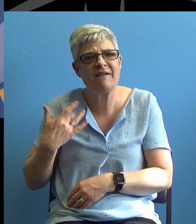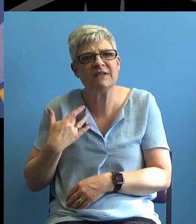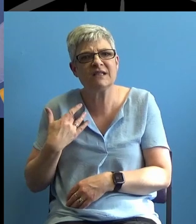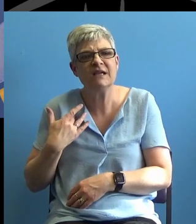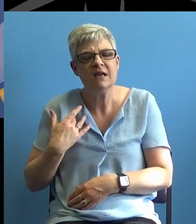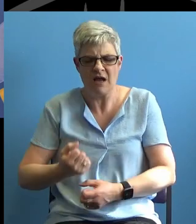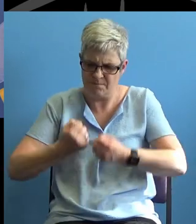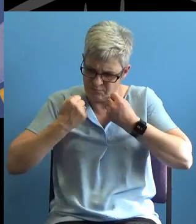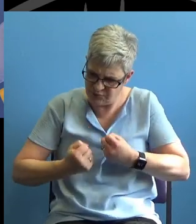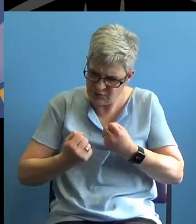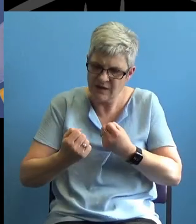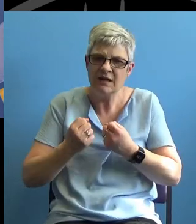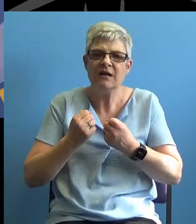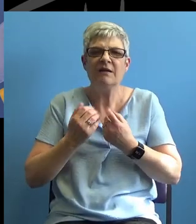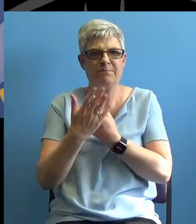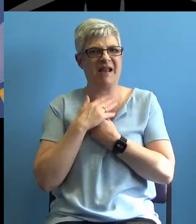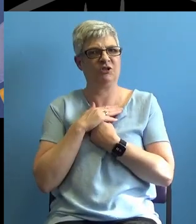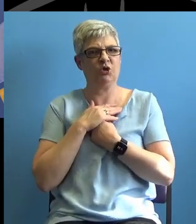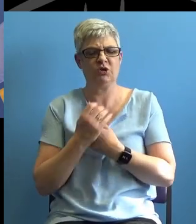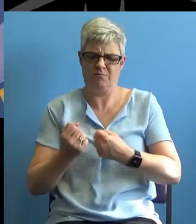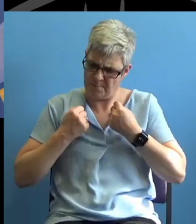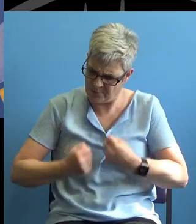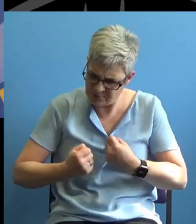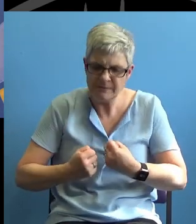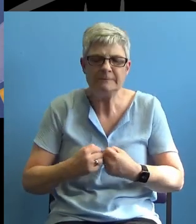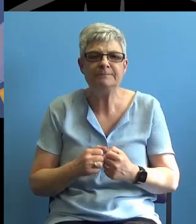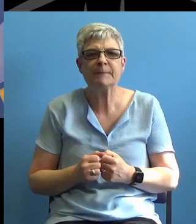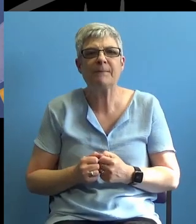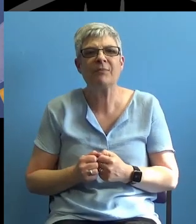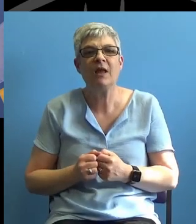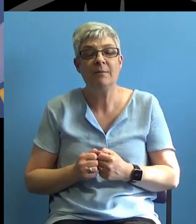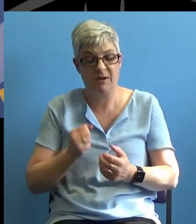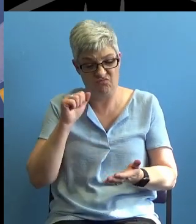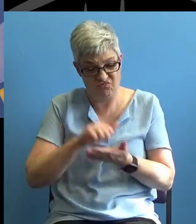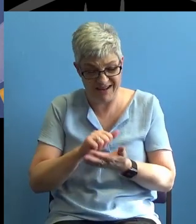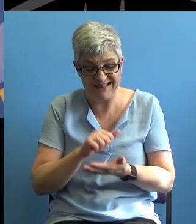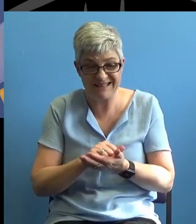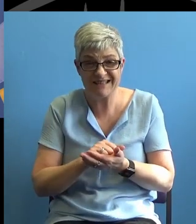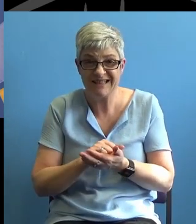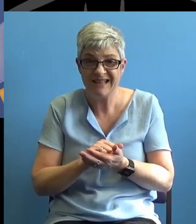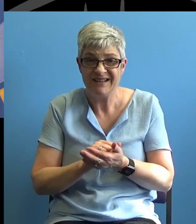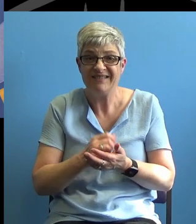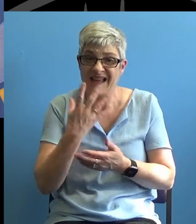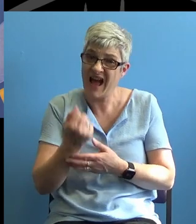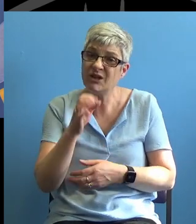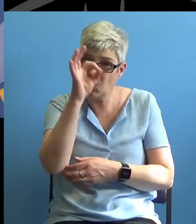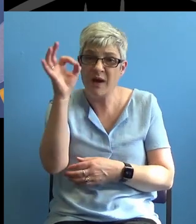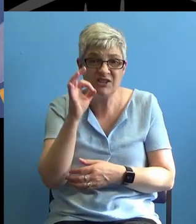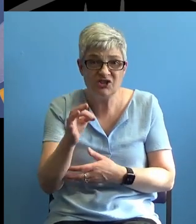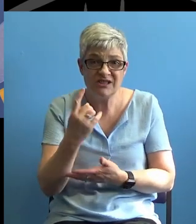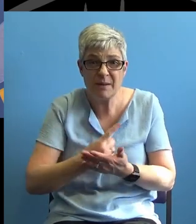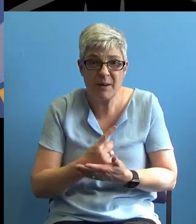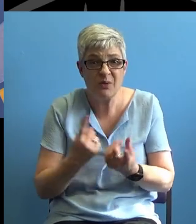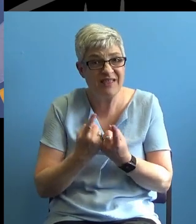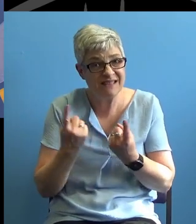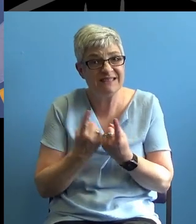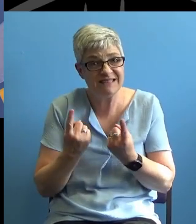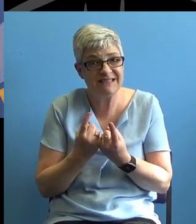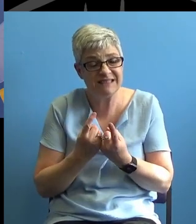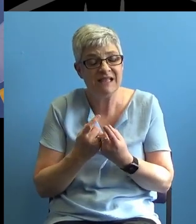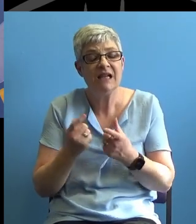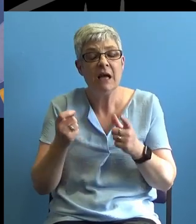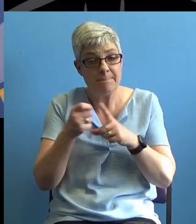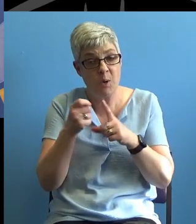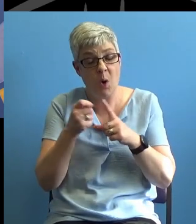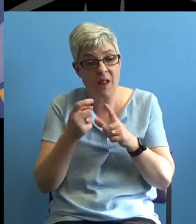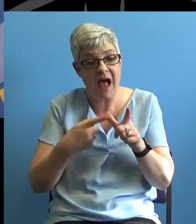standing firm against the persecution. But quite rightly and quite naturally, they had some questions about things. And